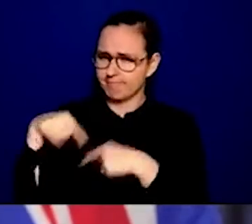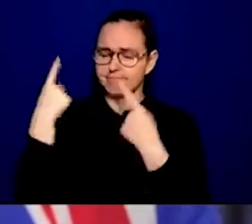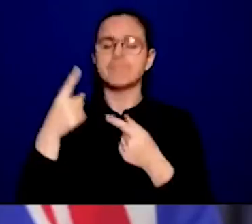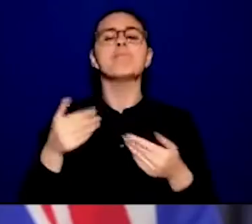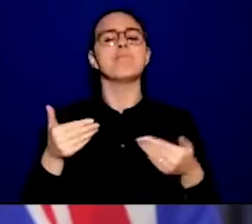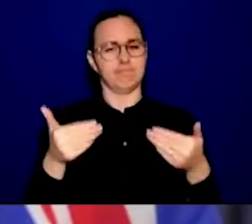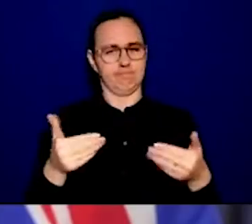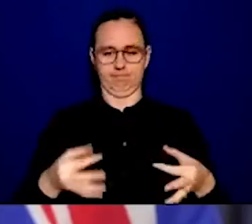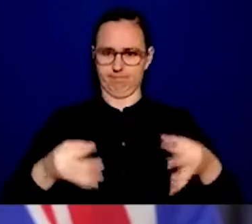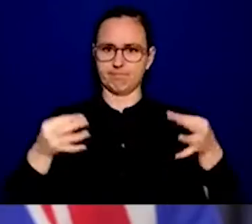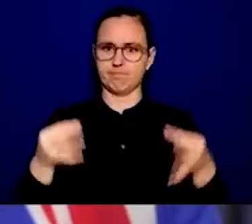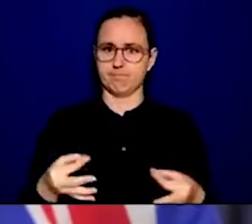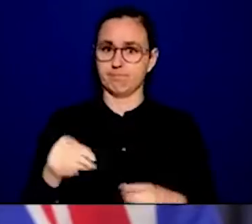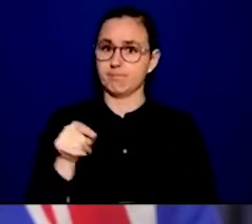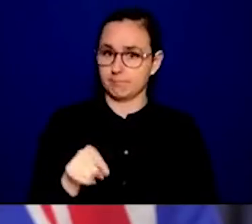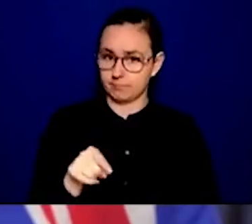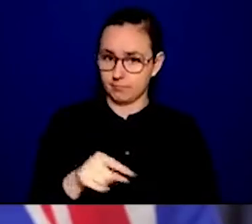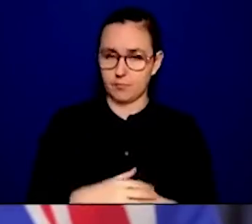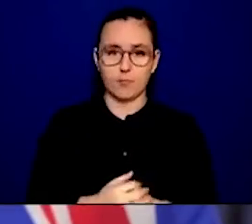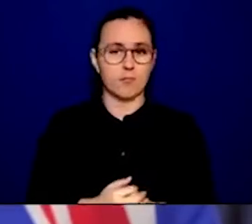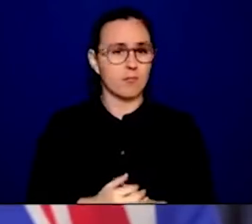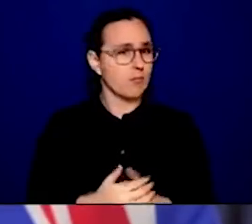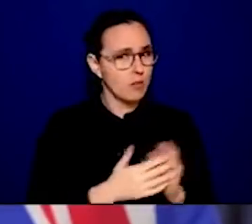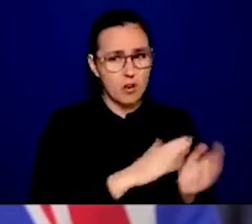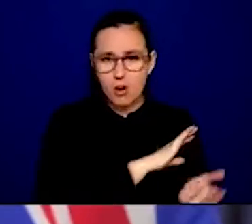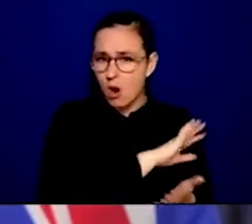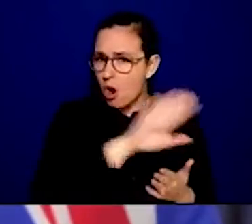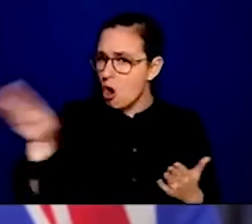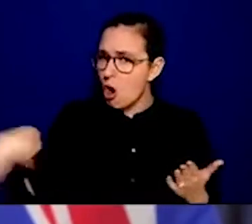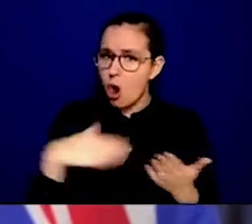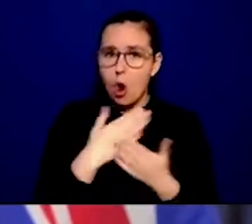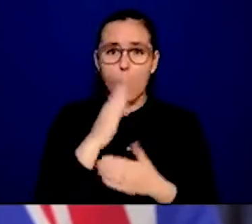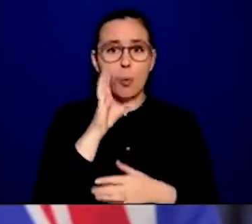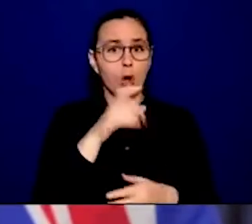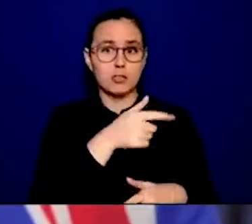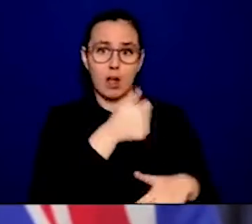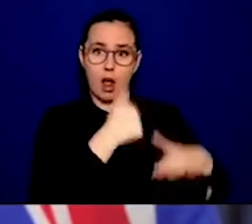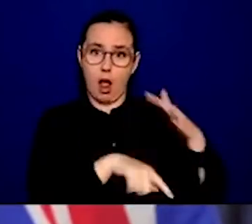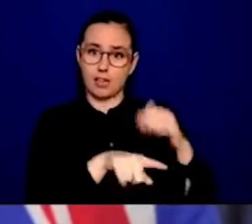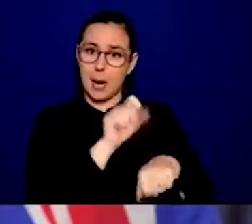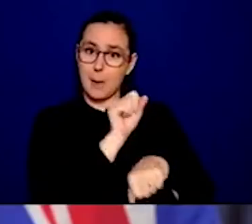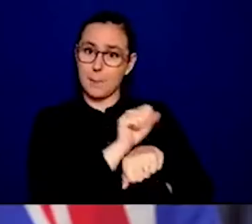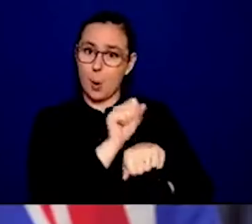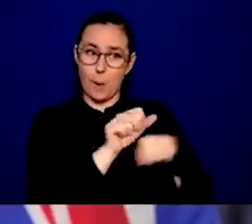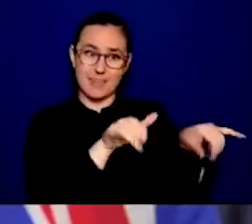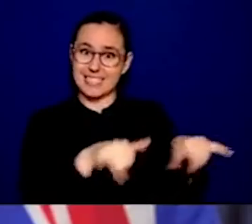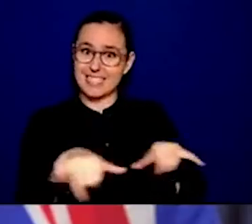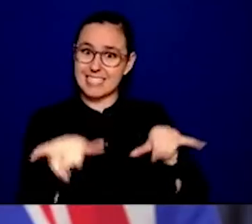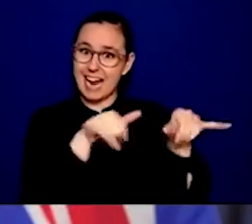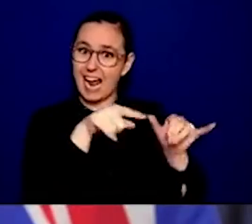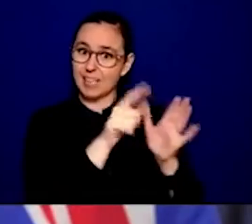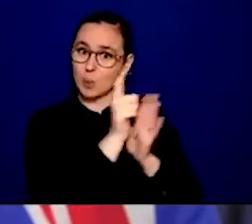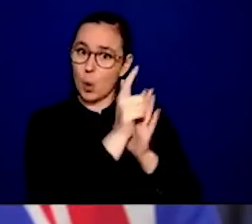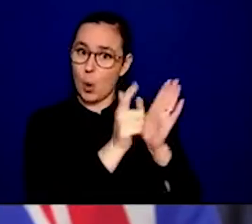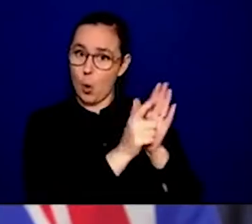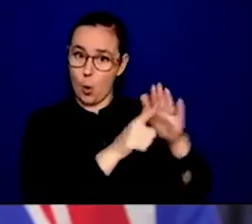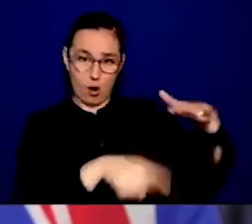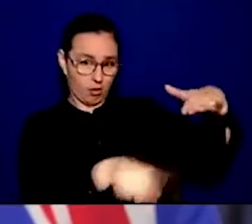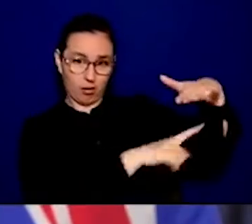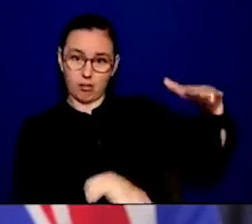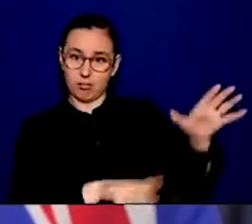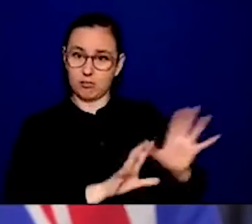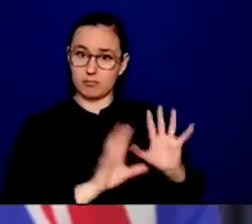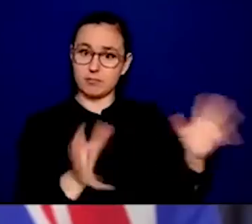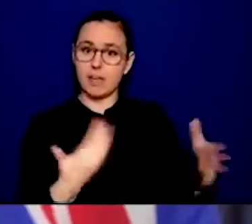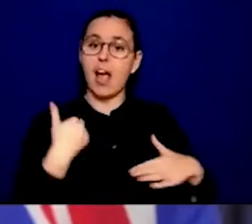All workers covered by Employment Standard Act will be entitled to a minimum of 5 days of